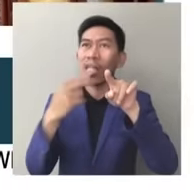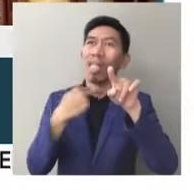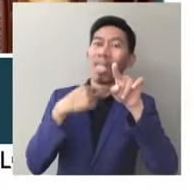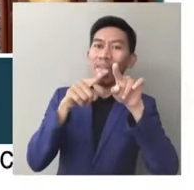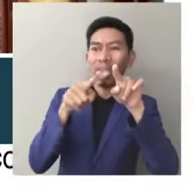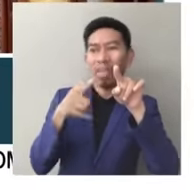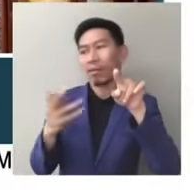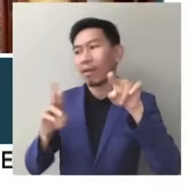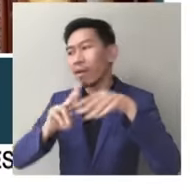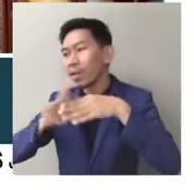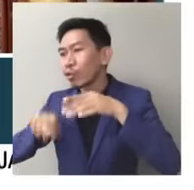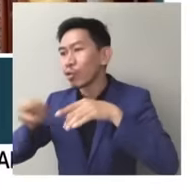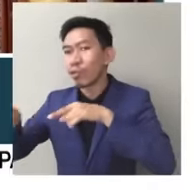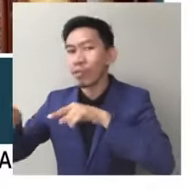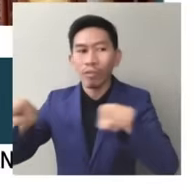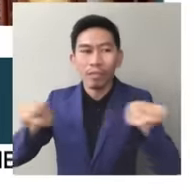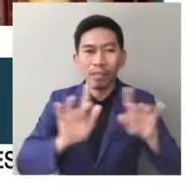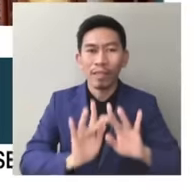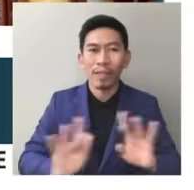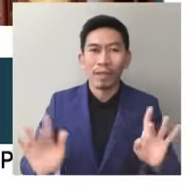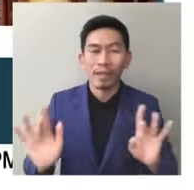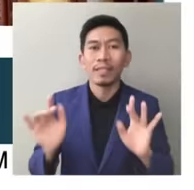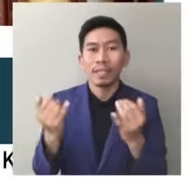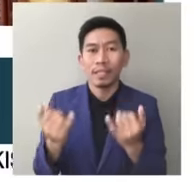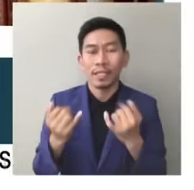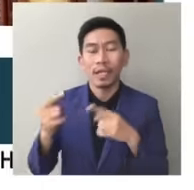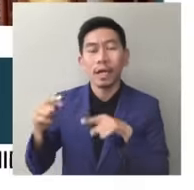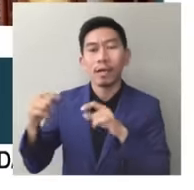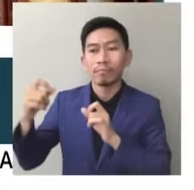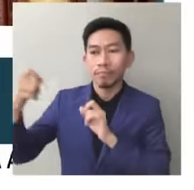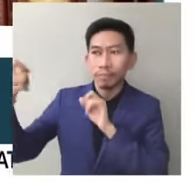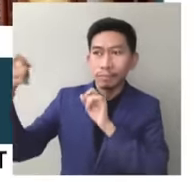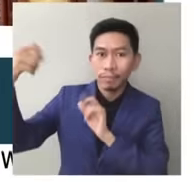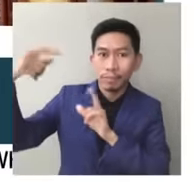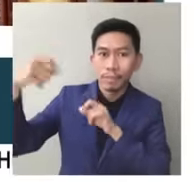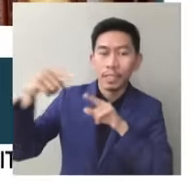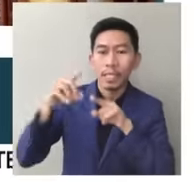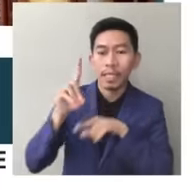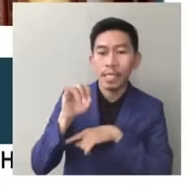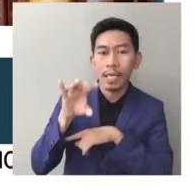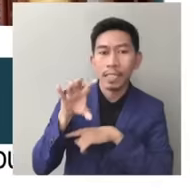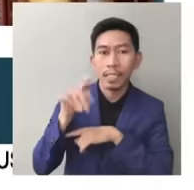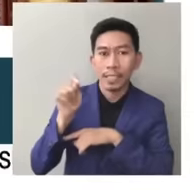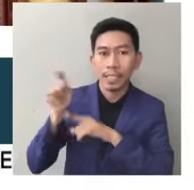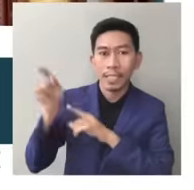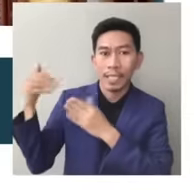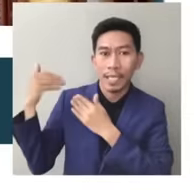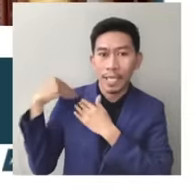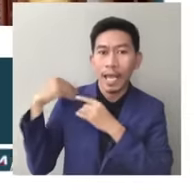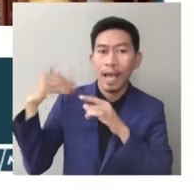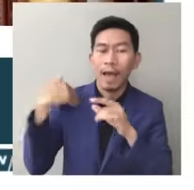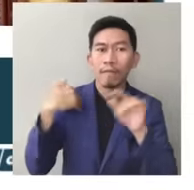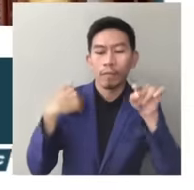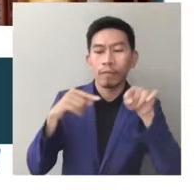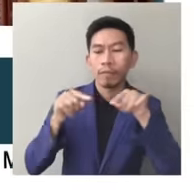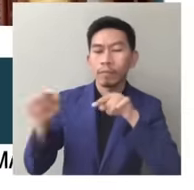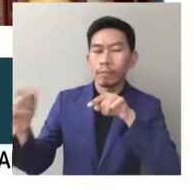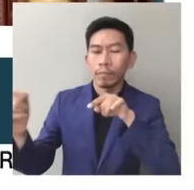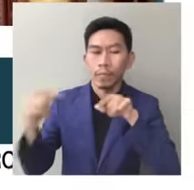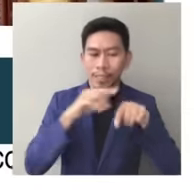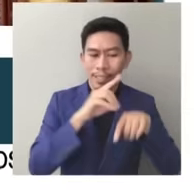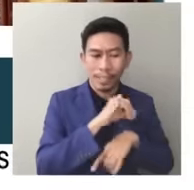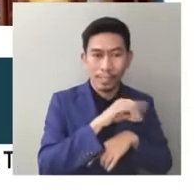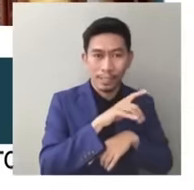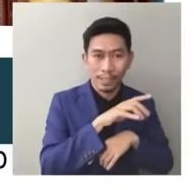under the feature of the transmission, the DICT will have a mirror on the whatever the results